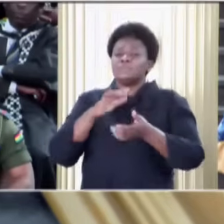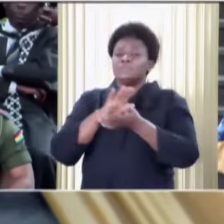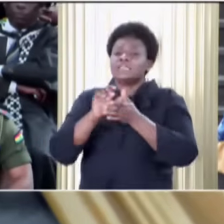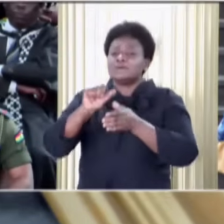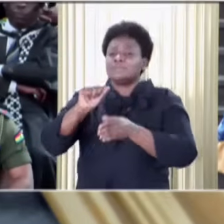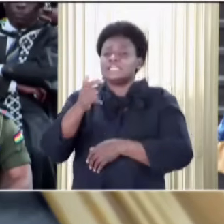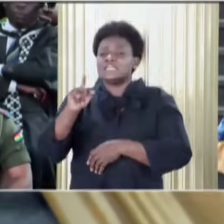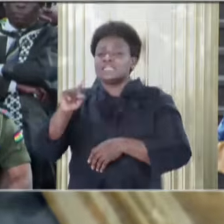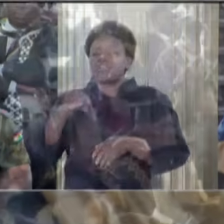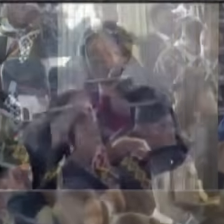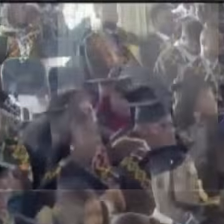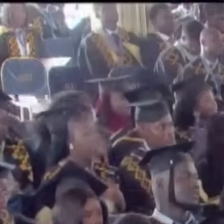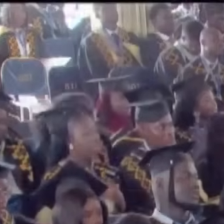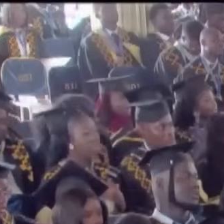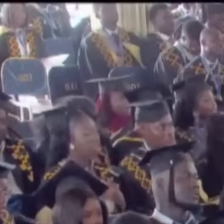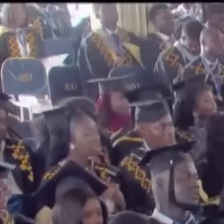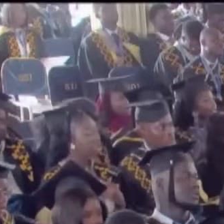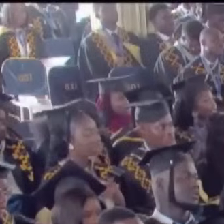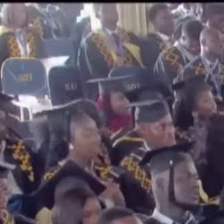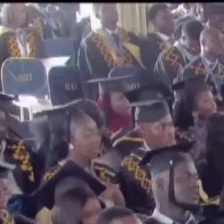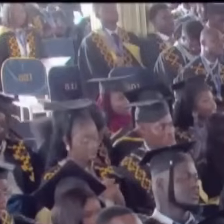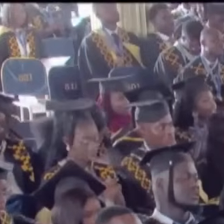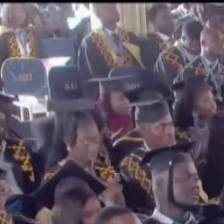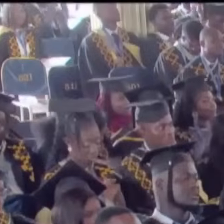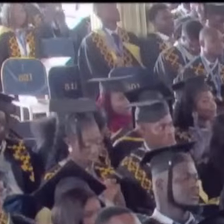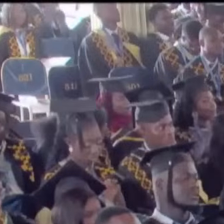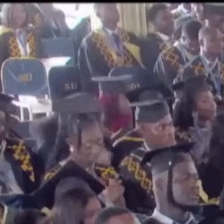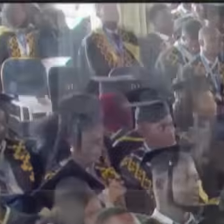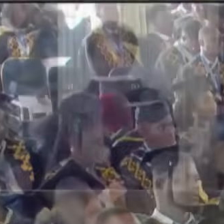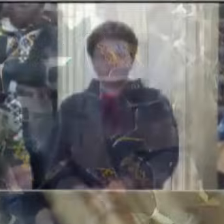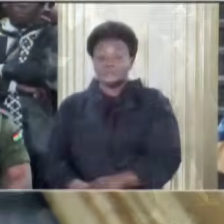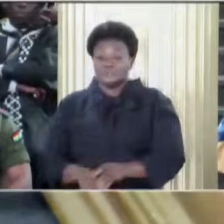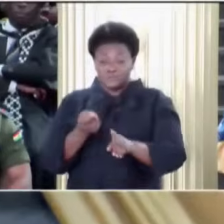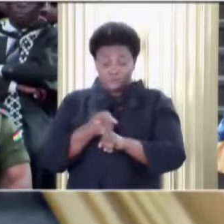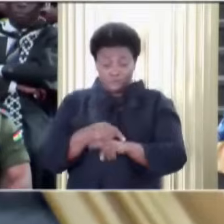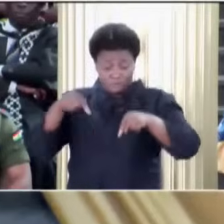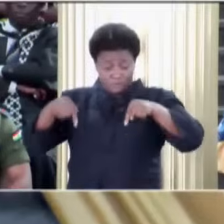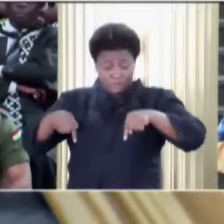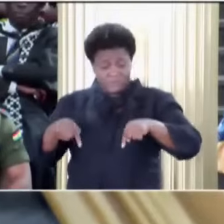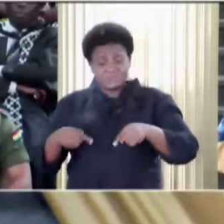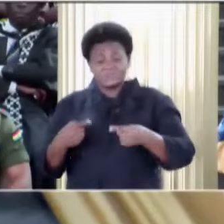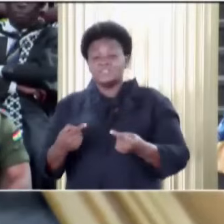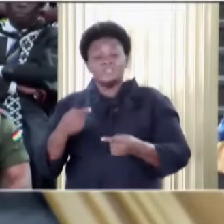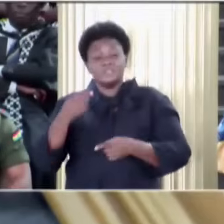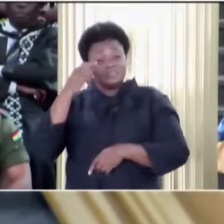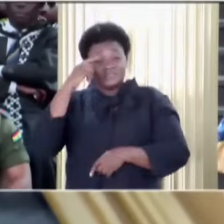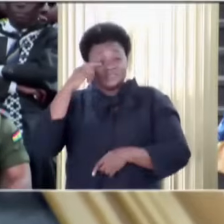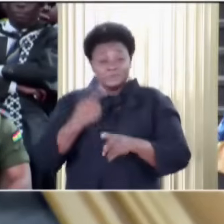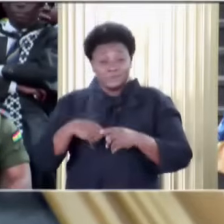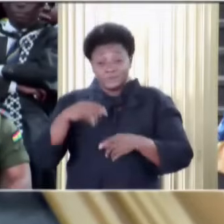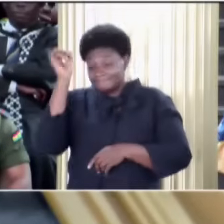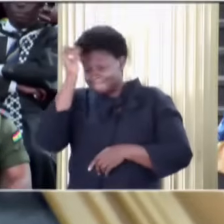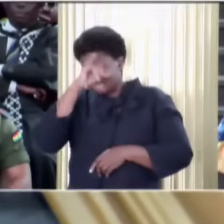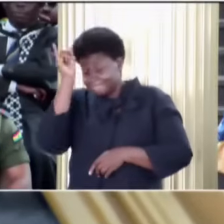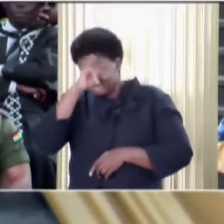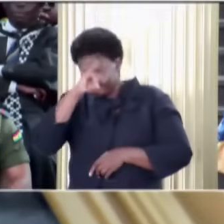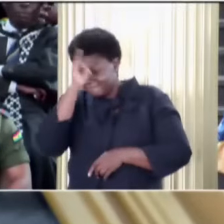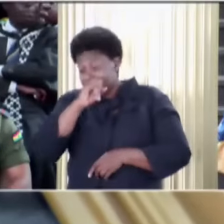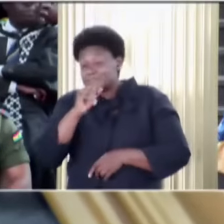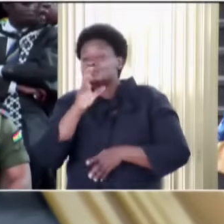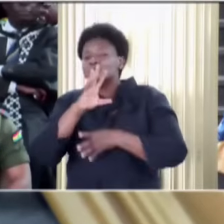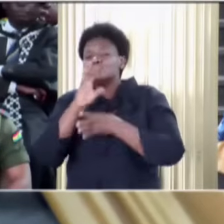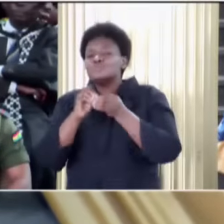change? Good. So from today onwards, ignorance is no longer an excuse that is available to